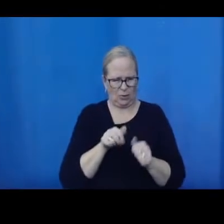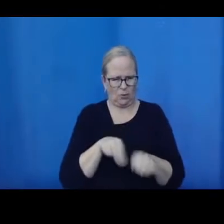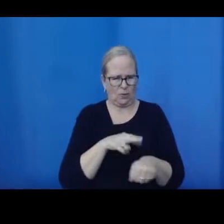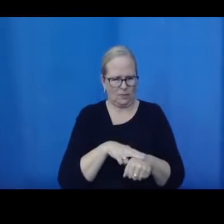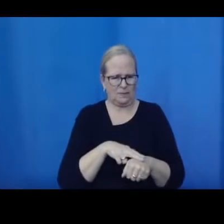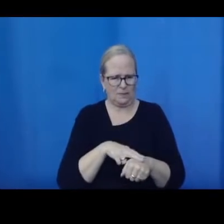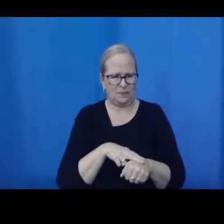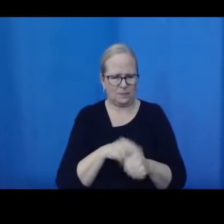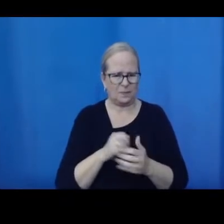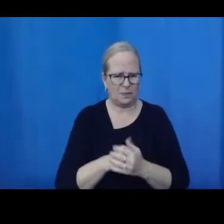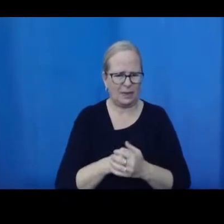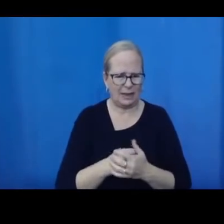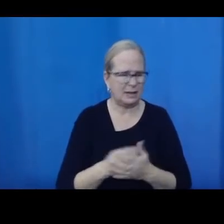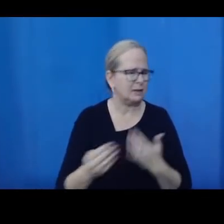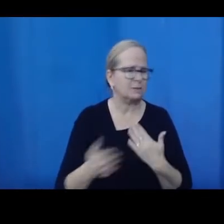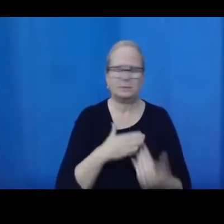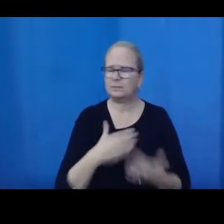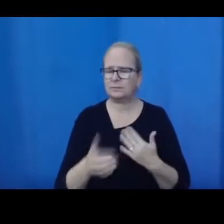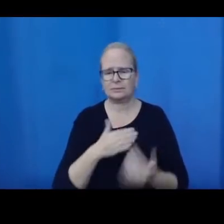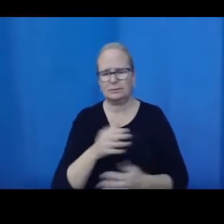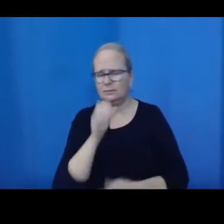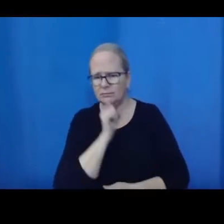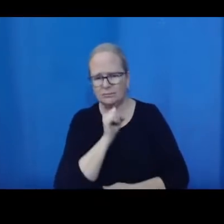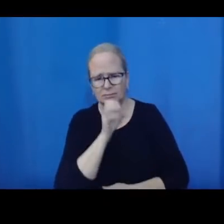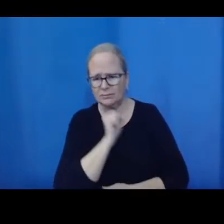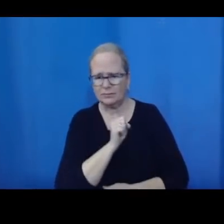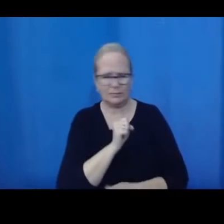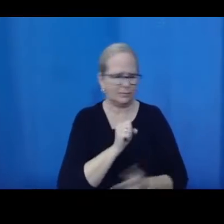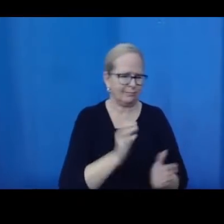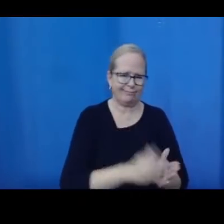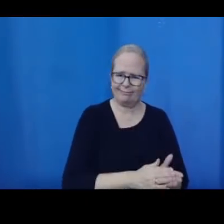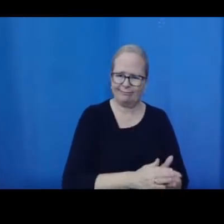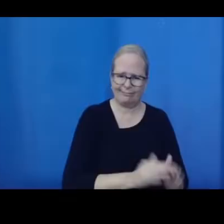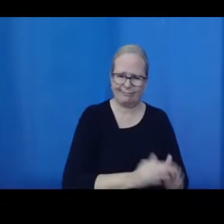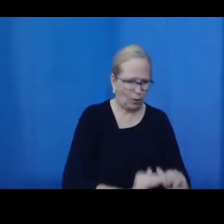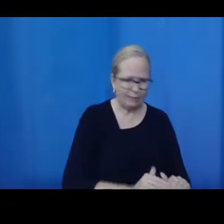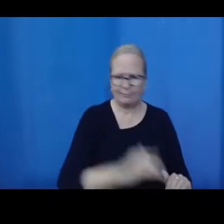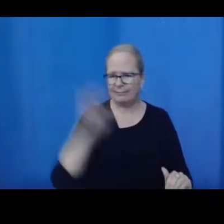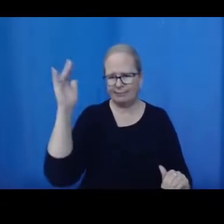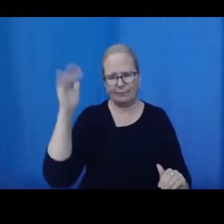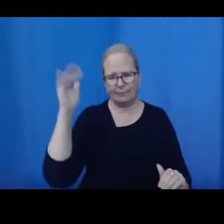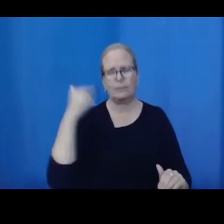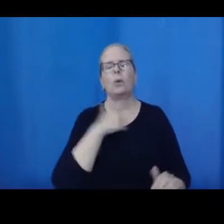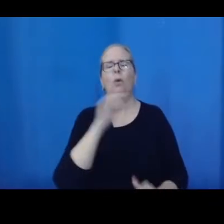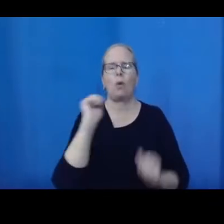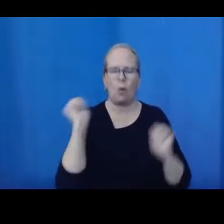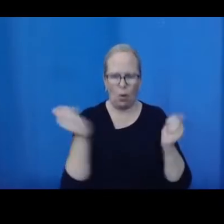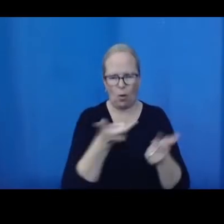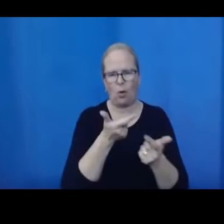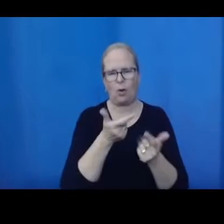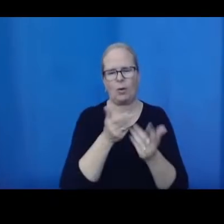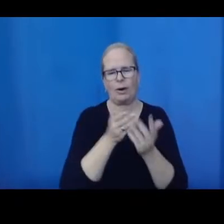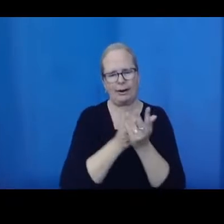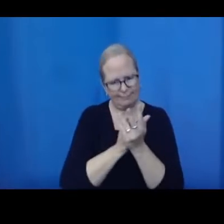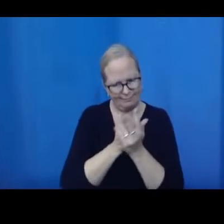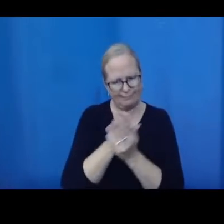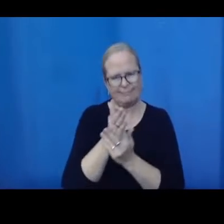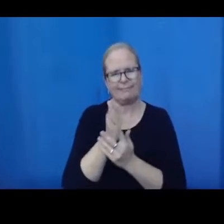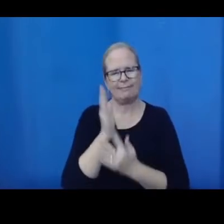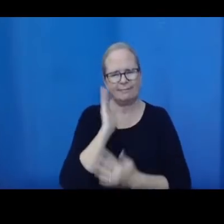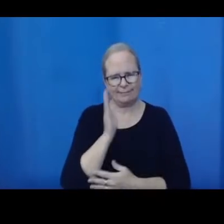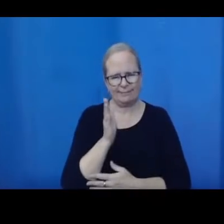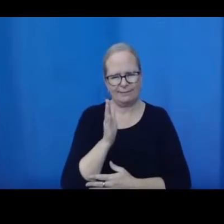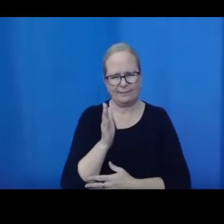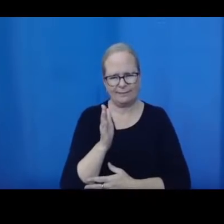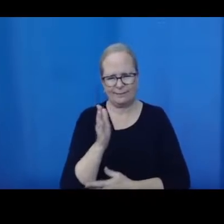move through this. And historically, you know, we move through pandemics. They don't last forever. And so there is going to be an